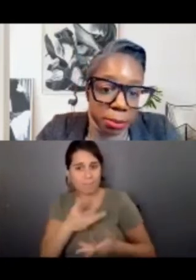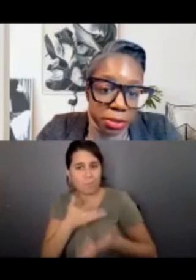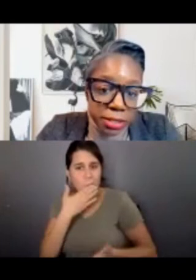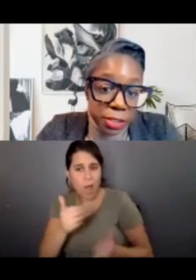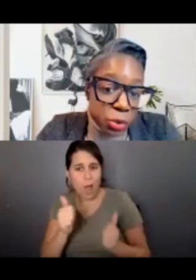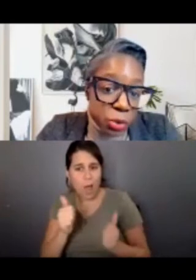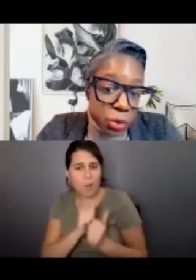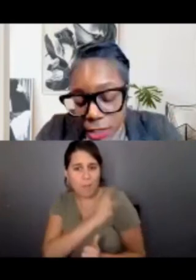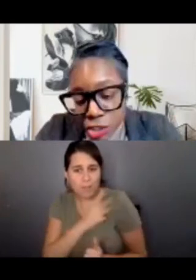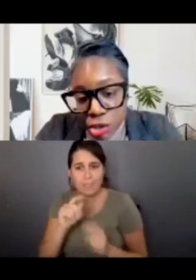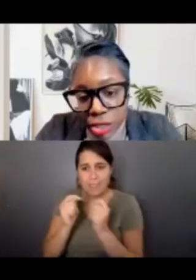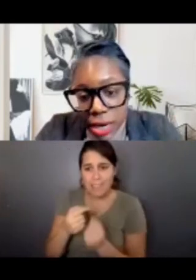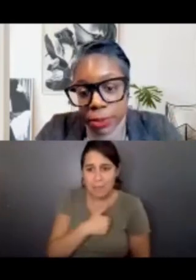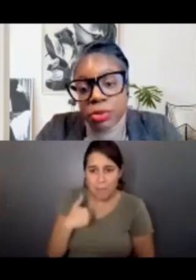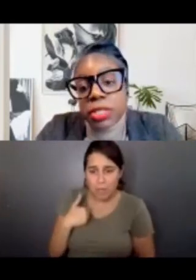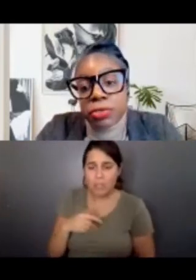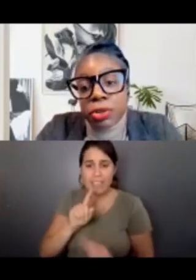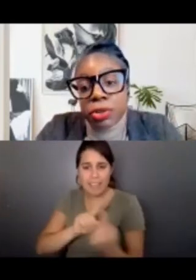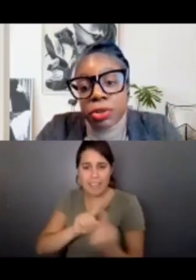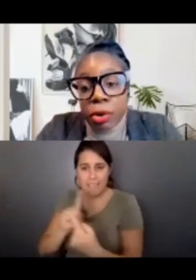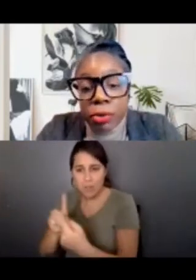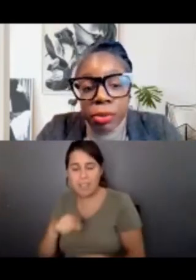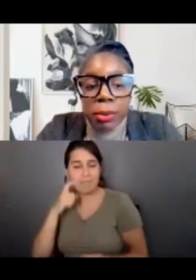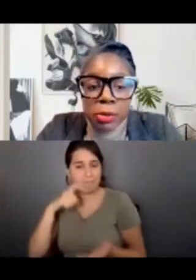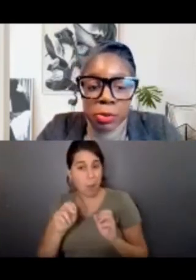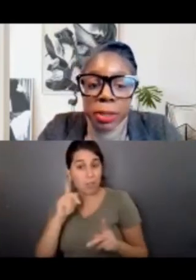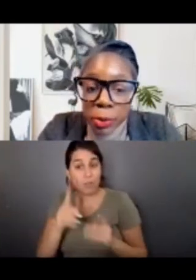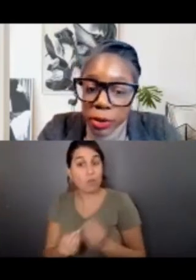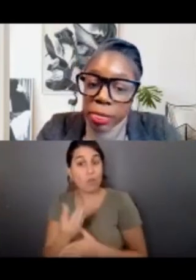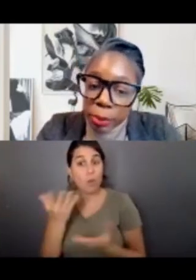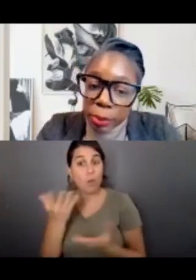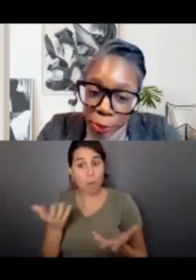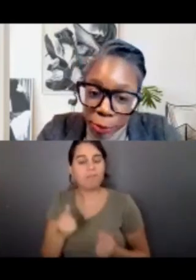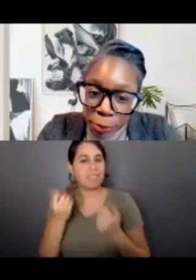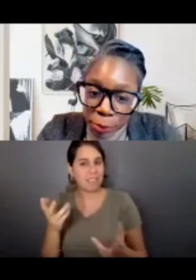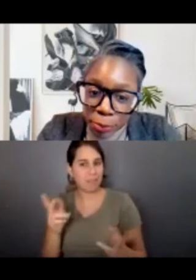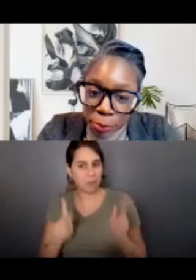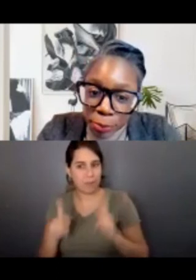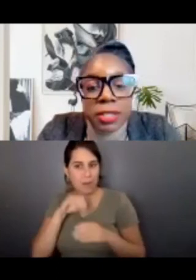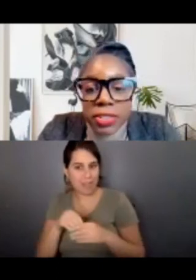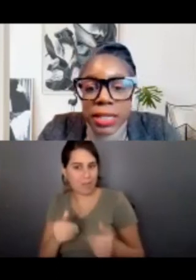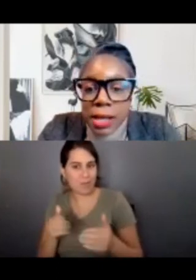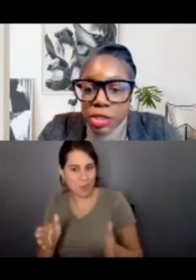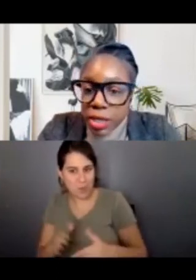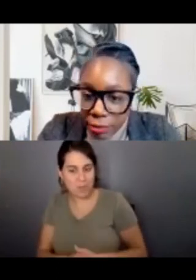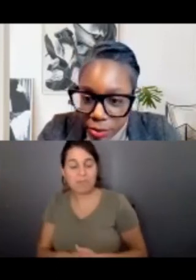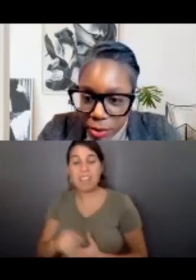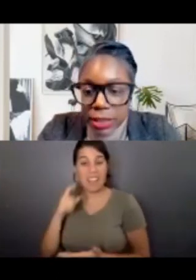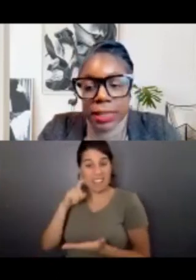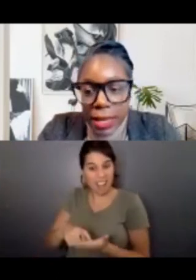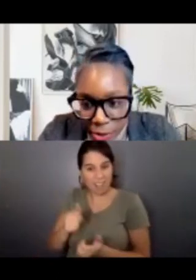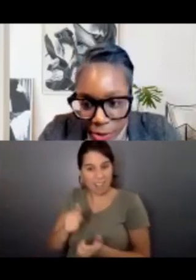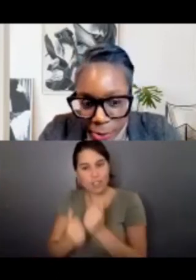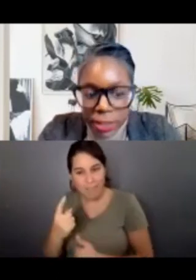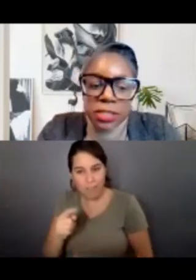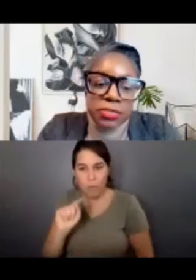members individually. She noted opportunities for growth when multiple people were in the room, specifically acknowledging everyone,